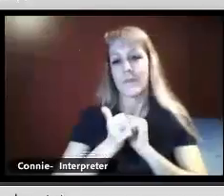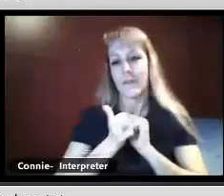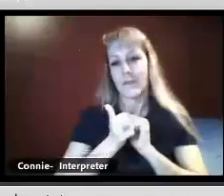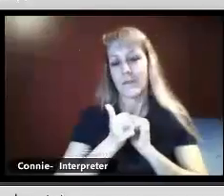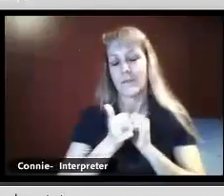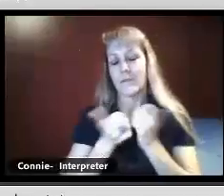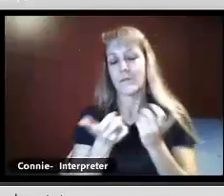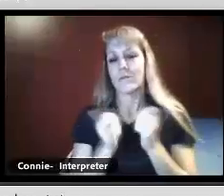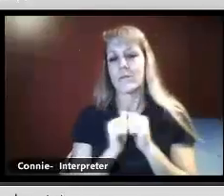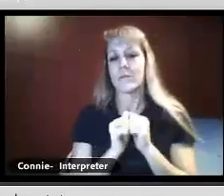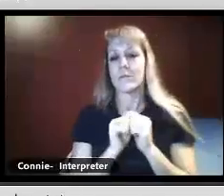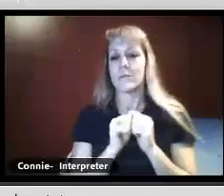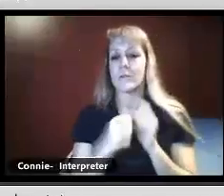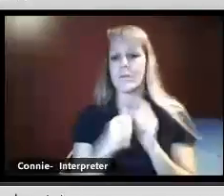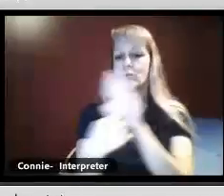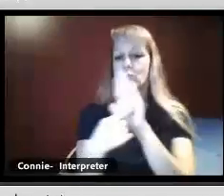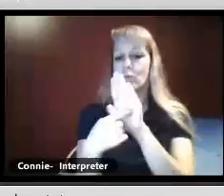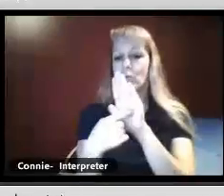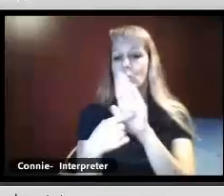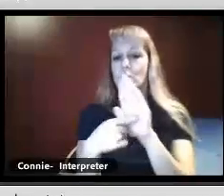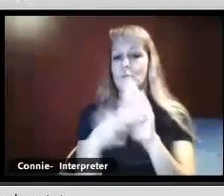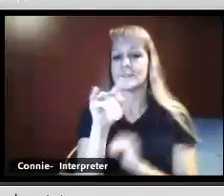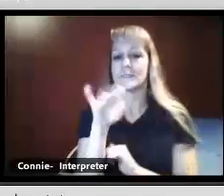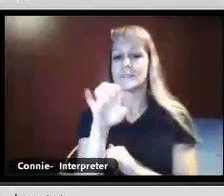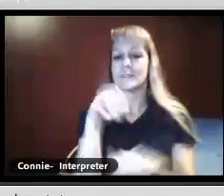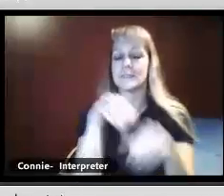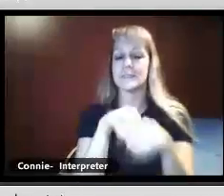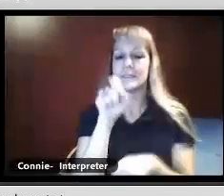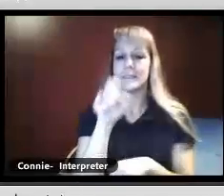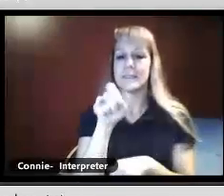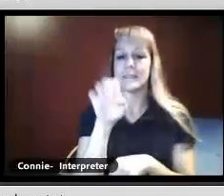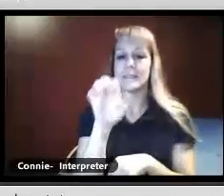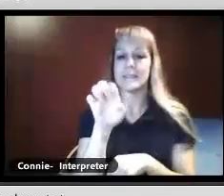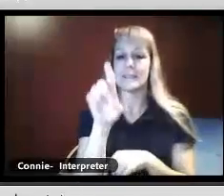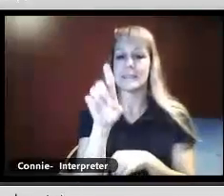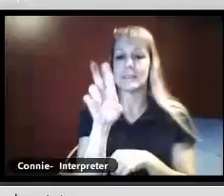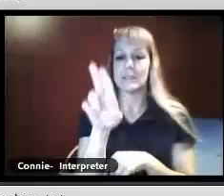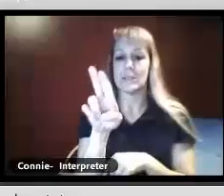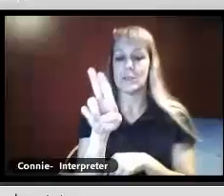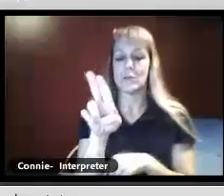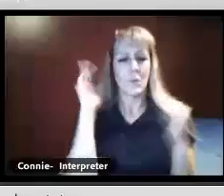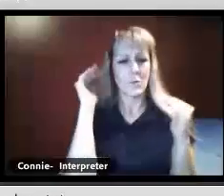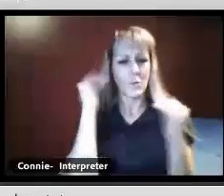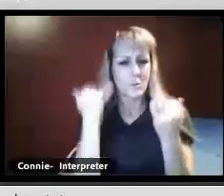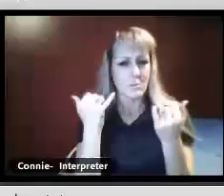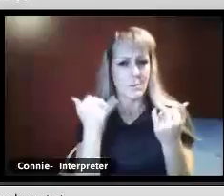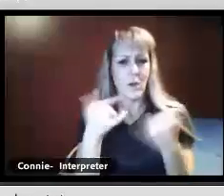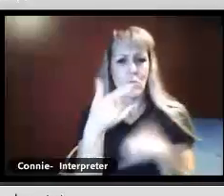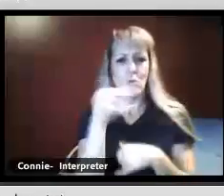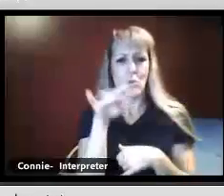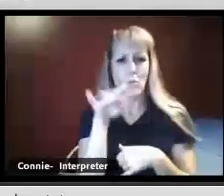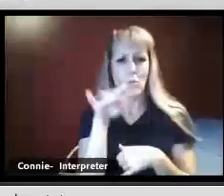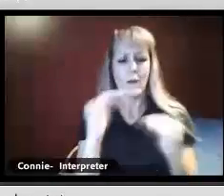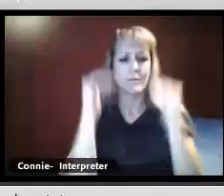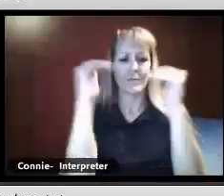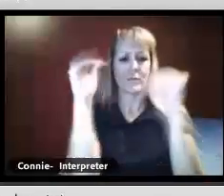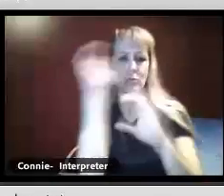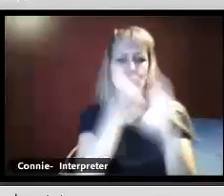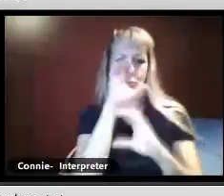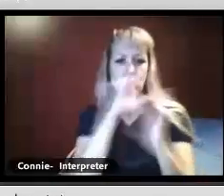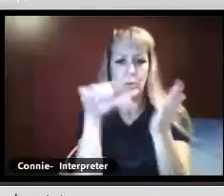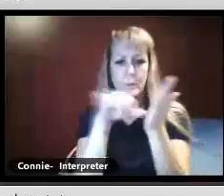specifies sites in the .edu domain. I hope you're all now on the Google Advanced Search page, and I want